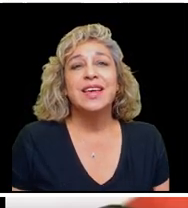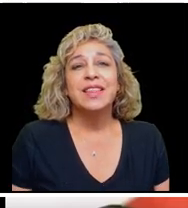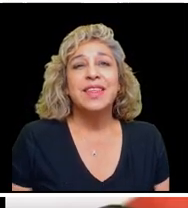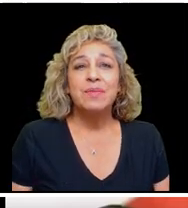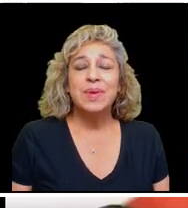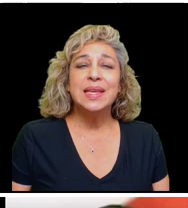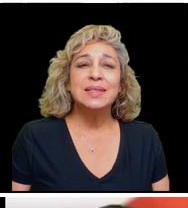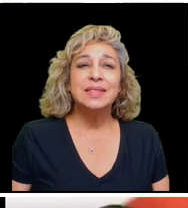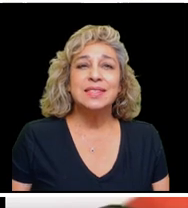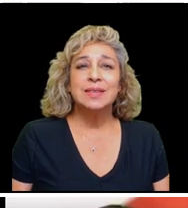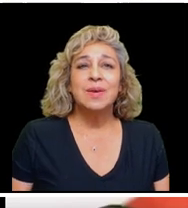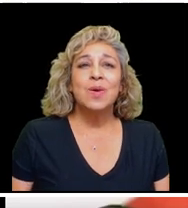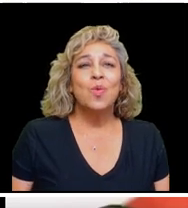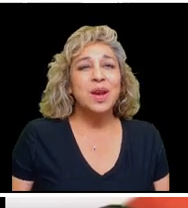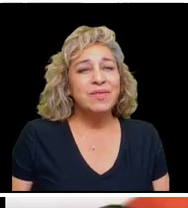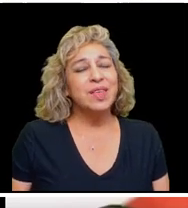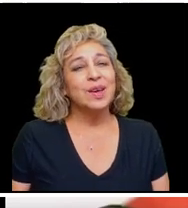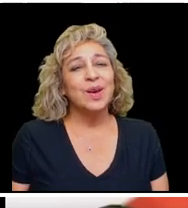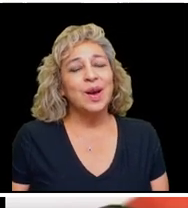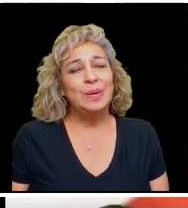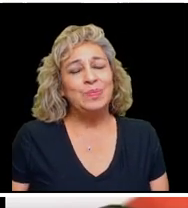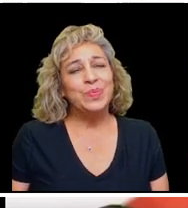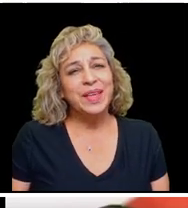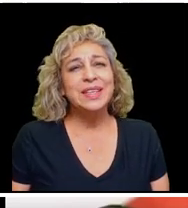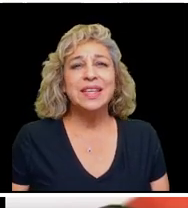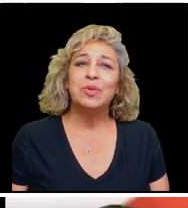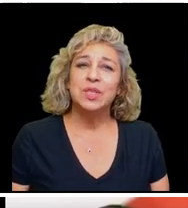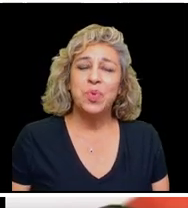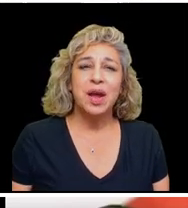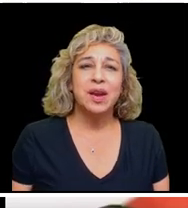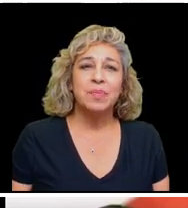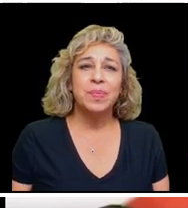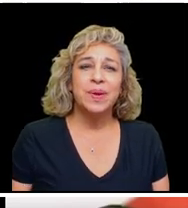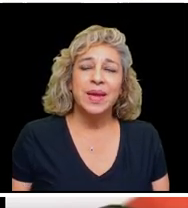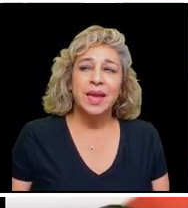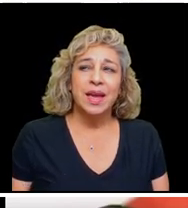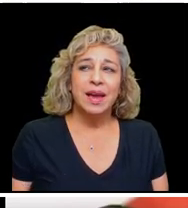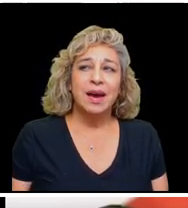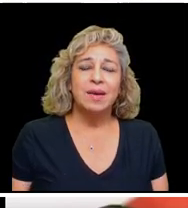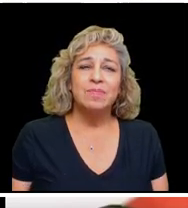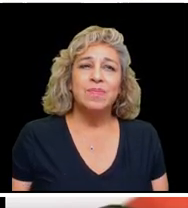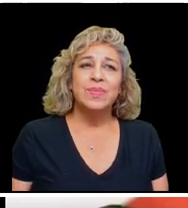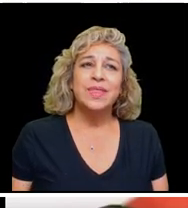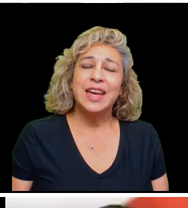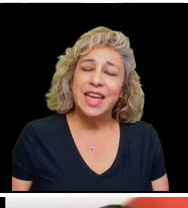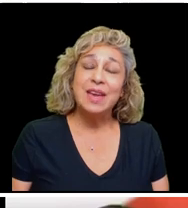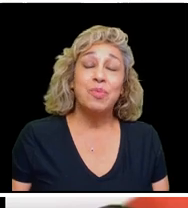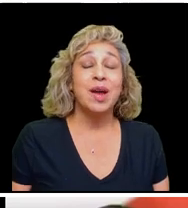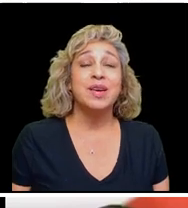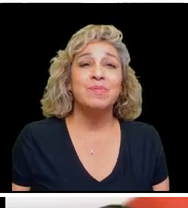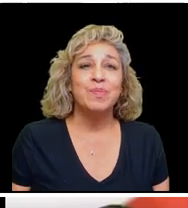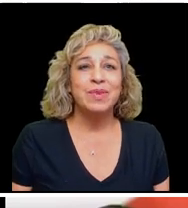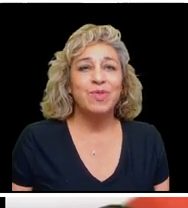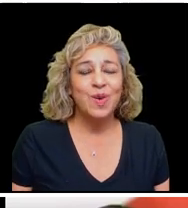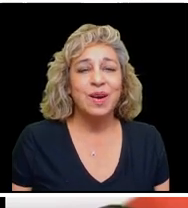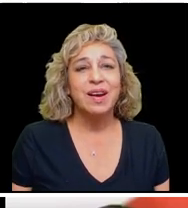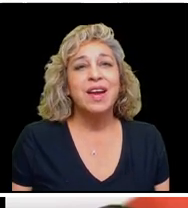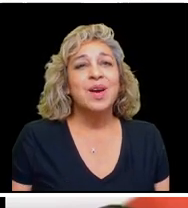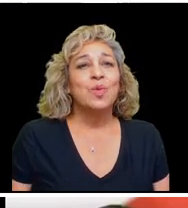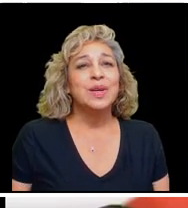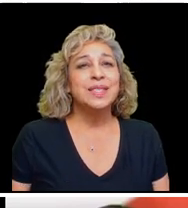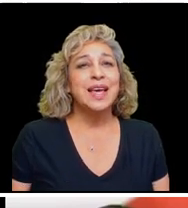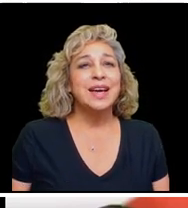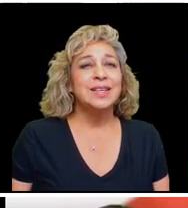that means one of the things that was brought up that he brought up before